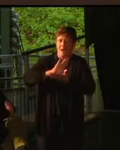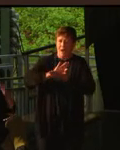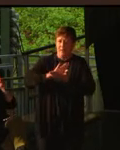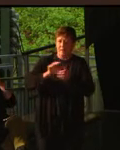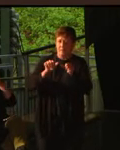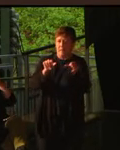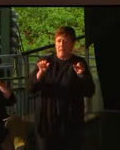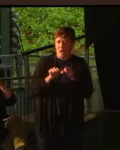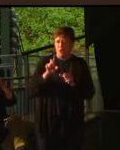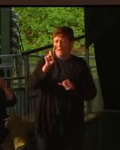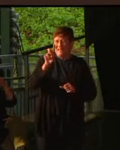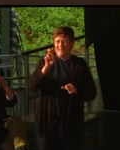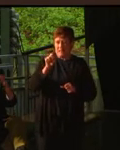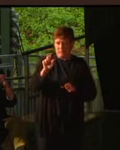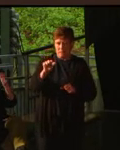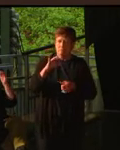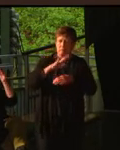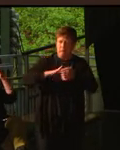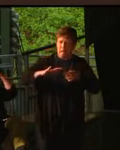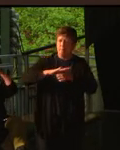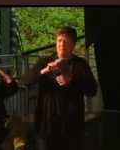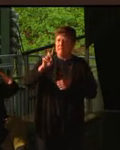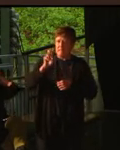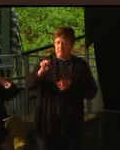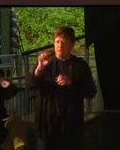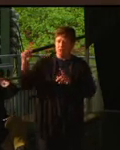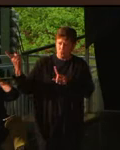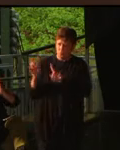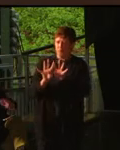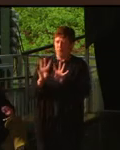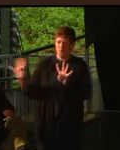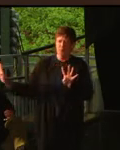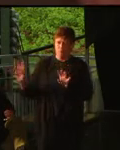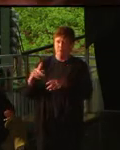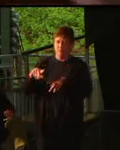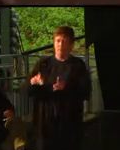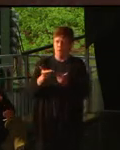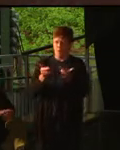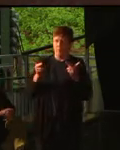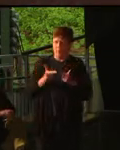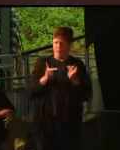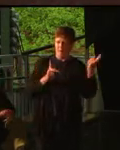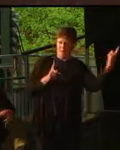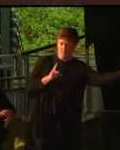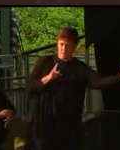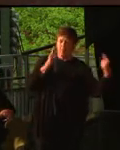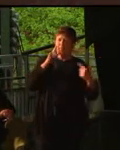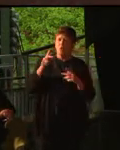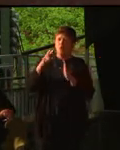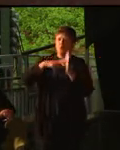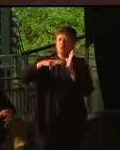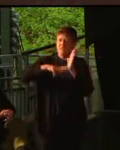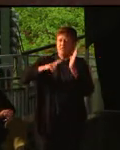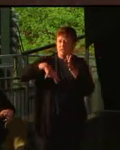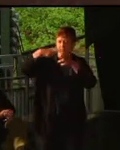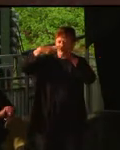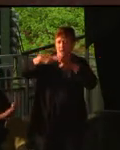area deans and campus deans to take their places for the reading of the graduates'